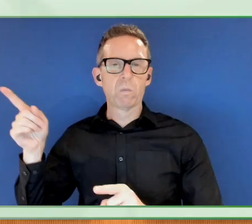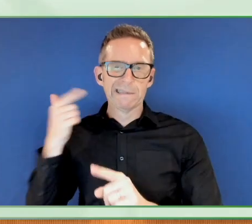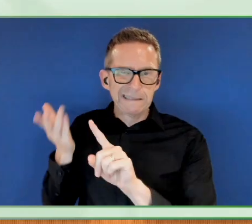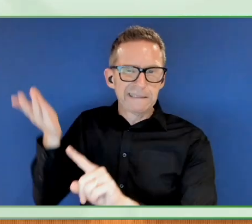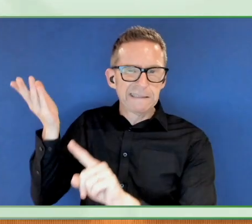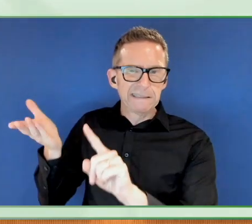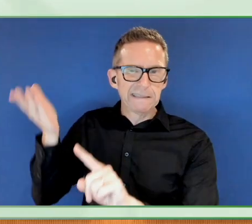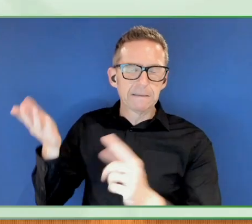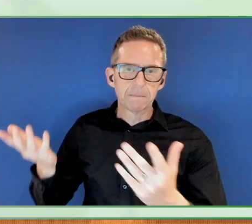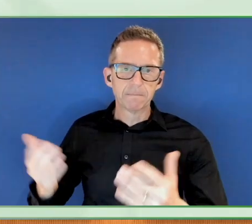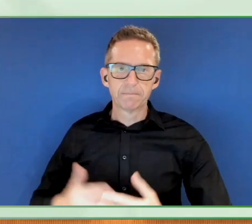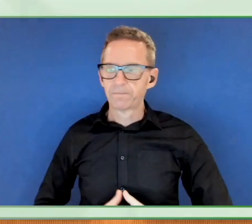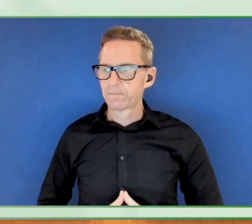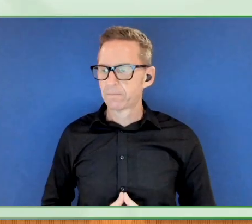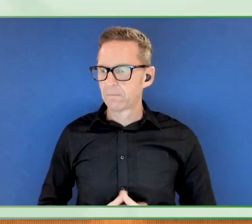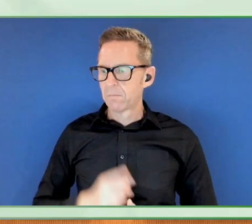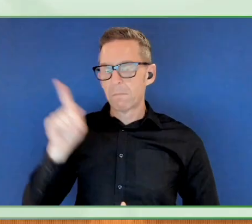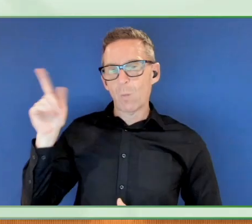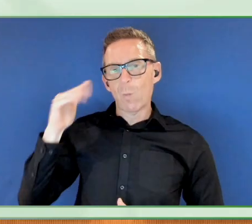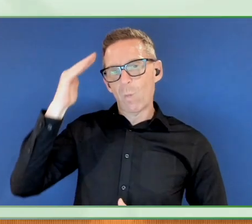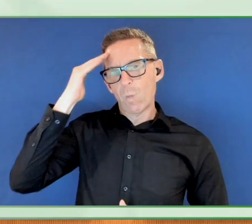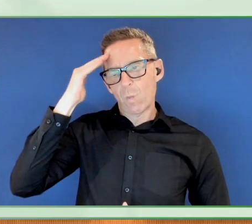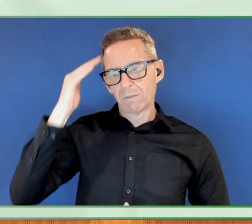and also the rest of the world.